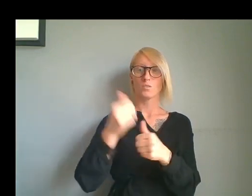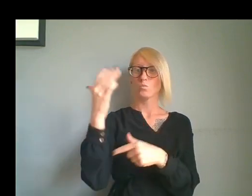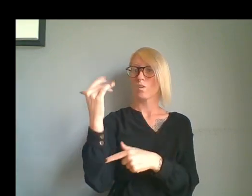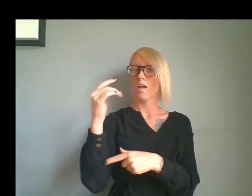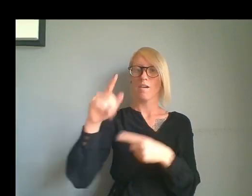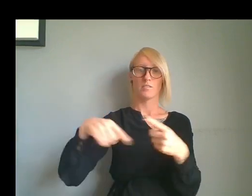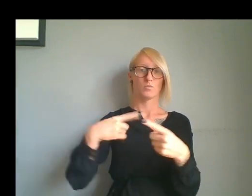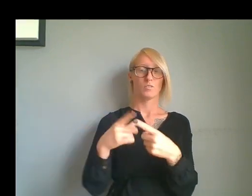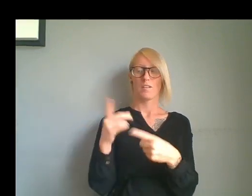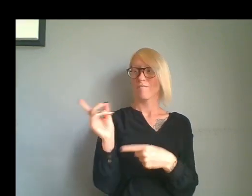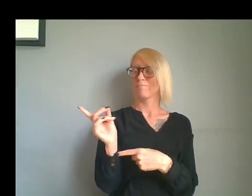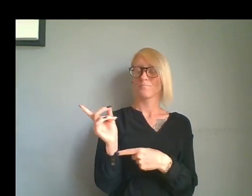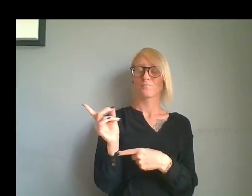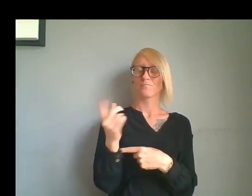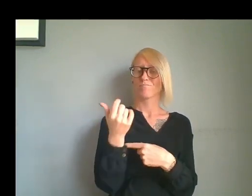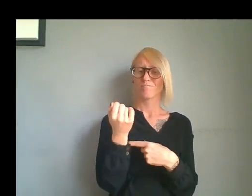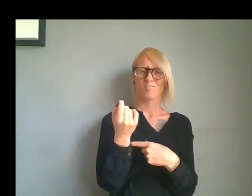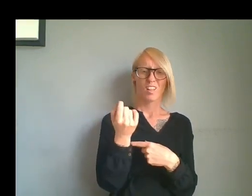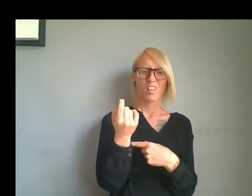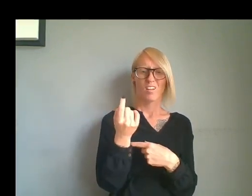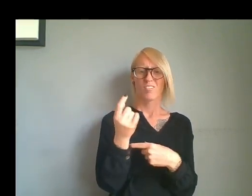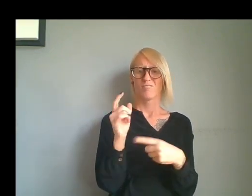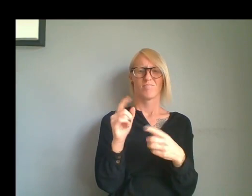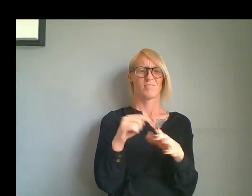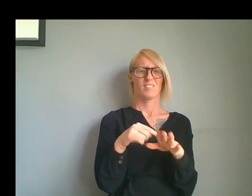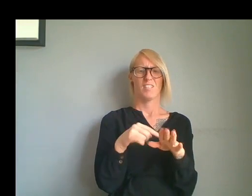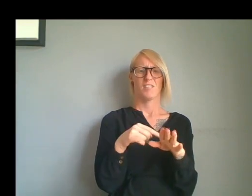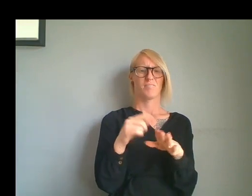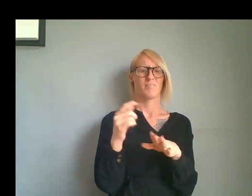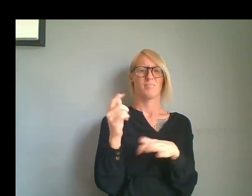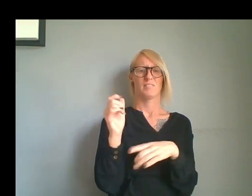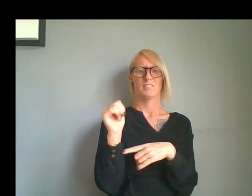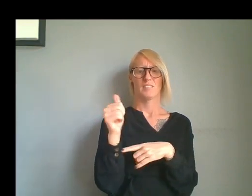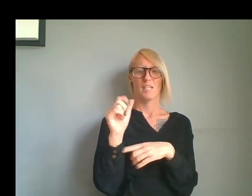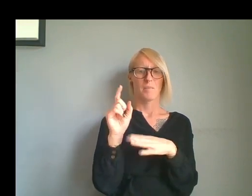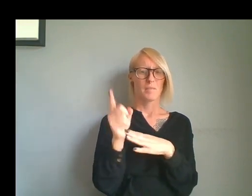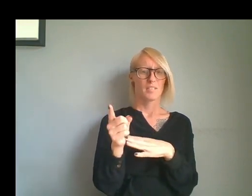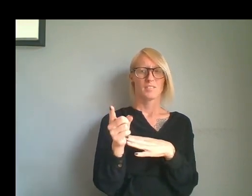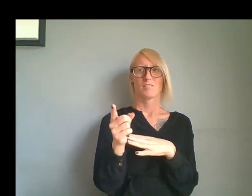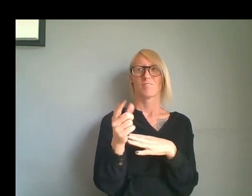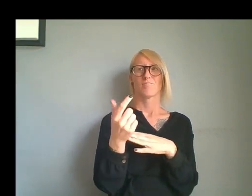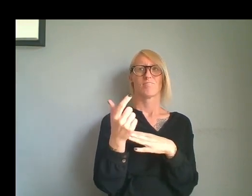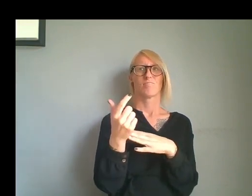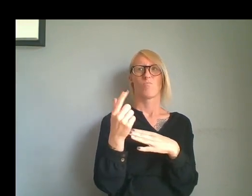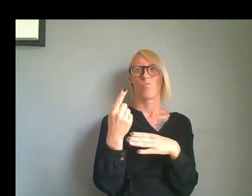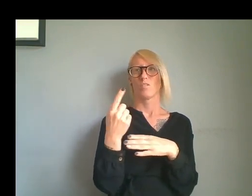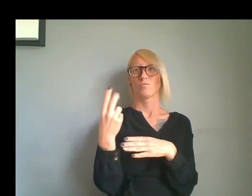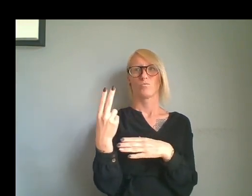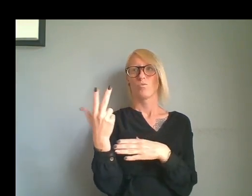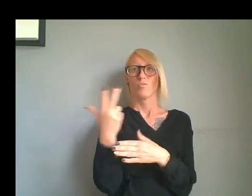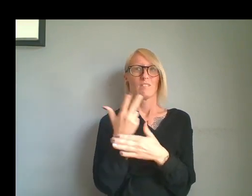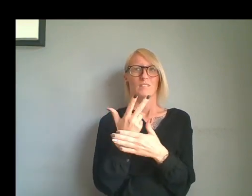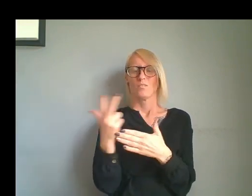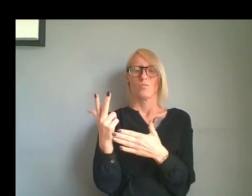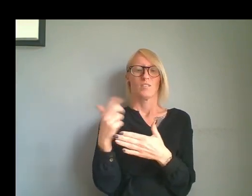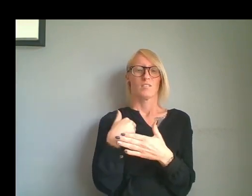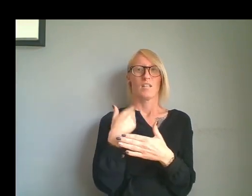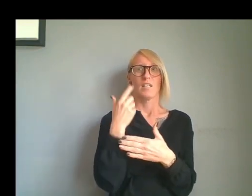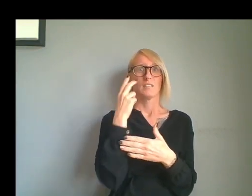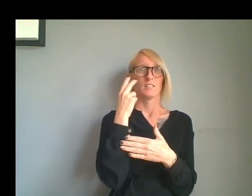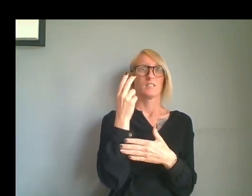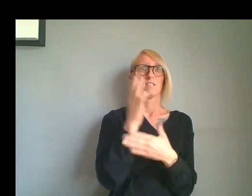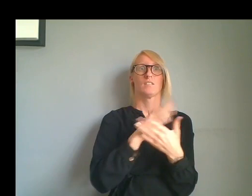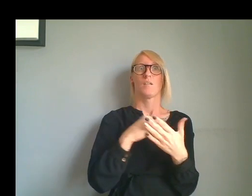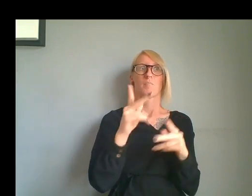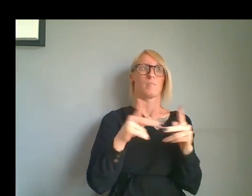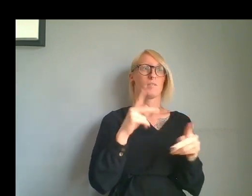a few minutes, several days a week. You don't have to be there all day, every day. I do see some people on there all day, every day, and I don't think they